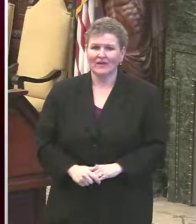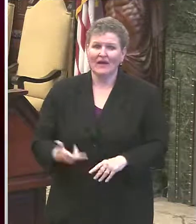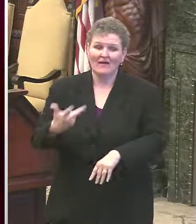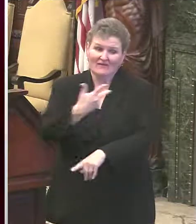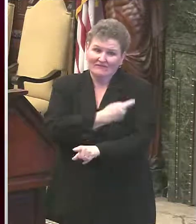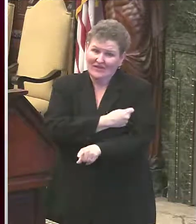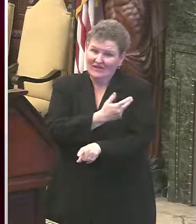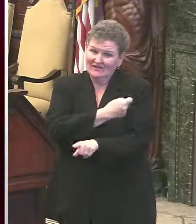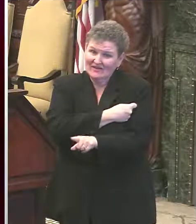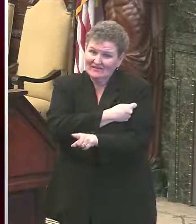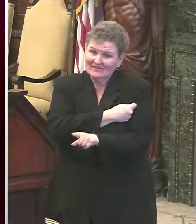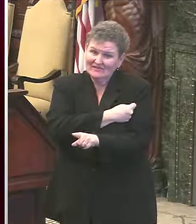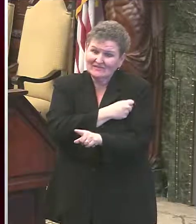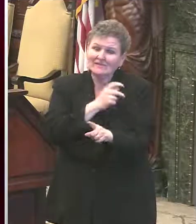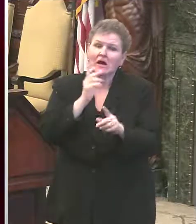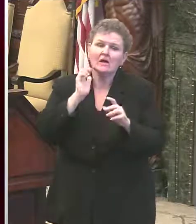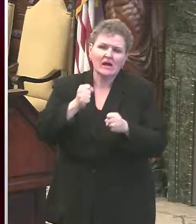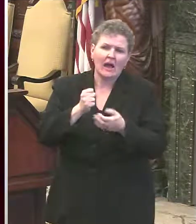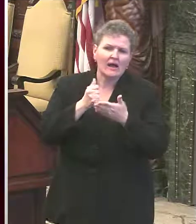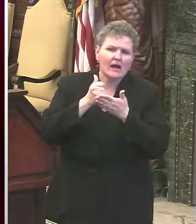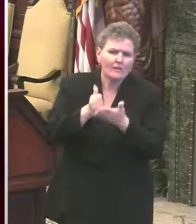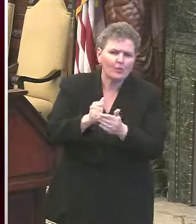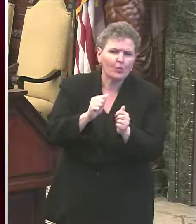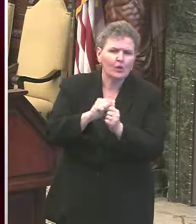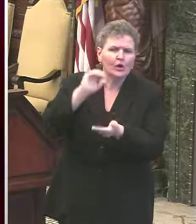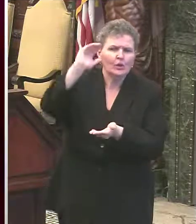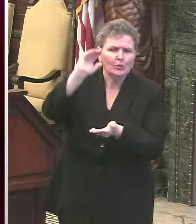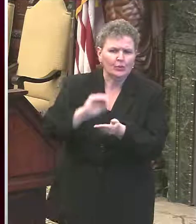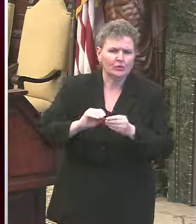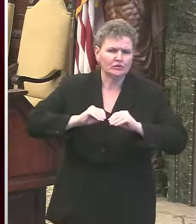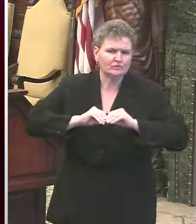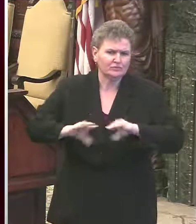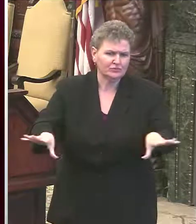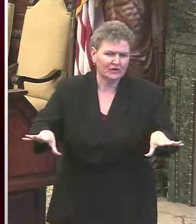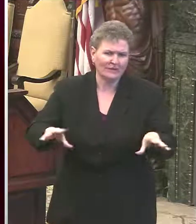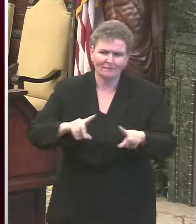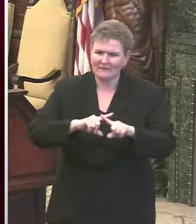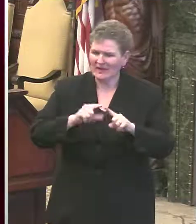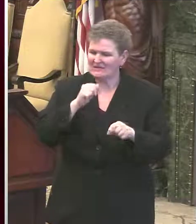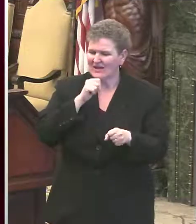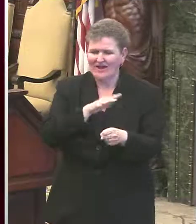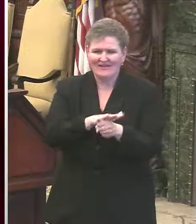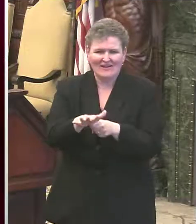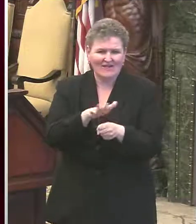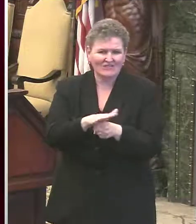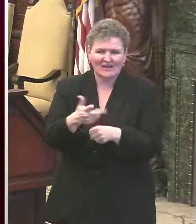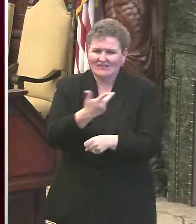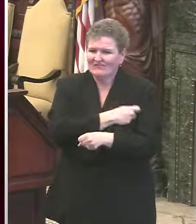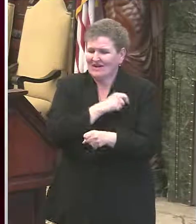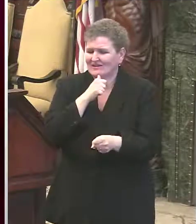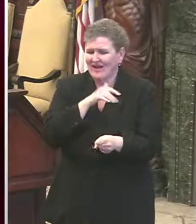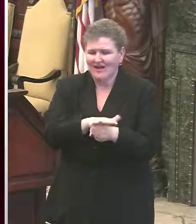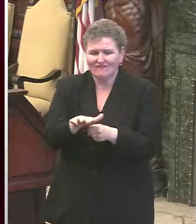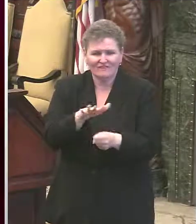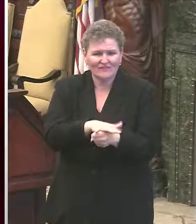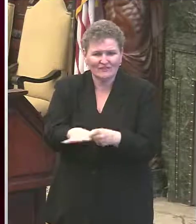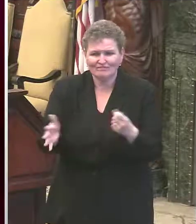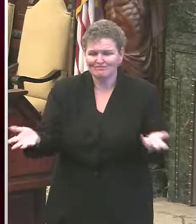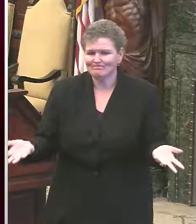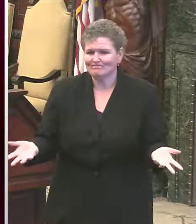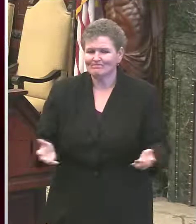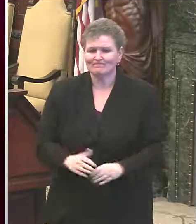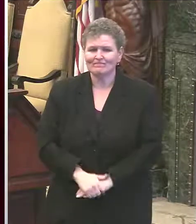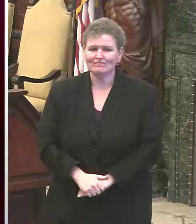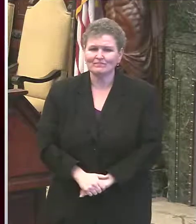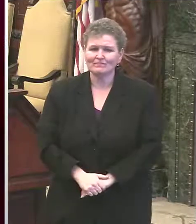can dampen the epidemic, but vaccination coverage is not high enough yet to have a substantial impact on that. Now, we do think